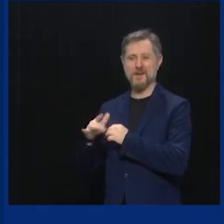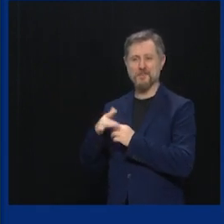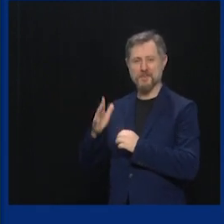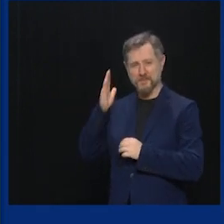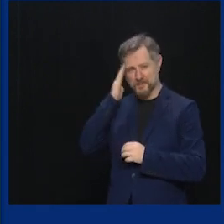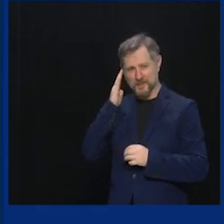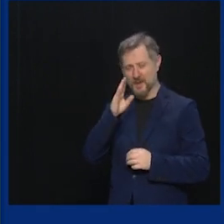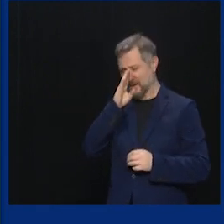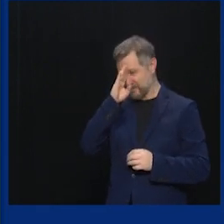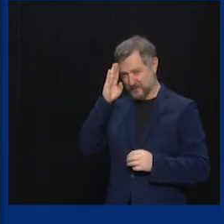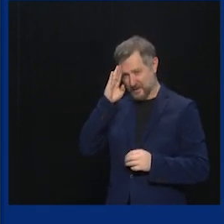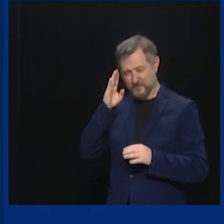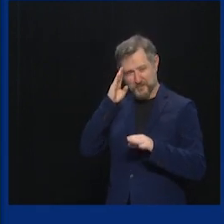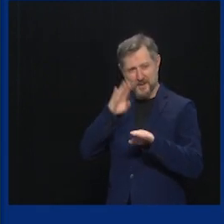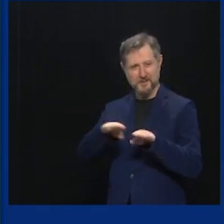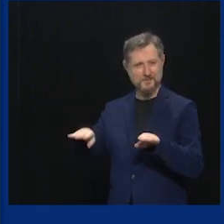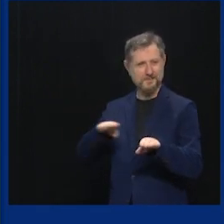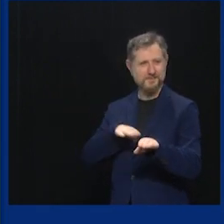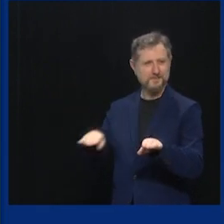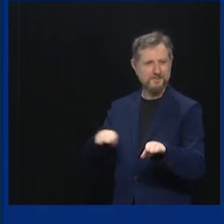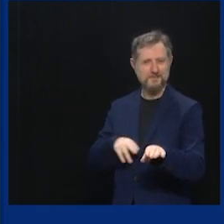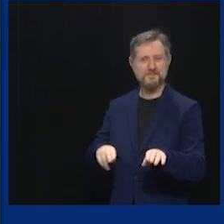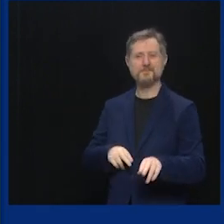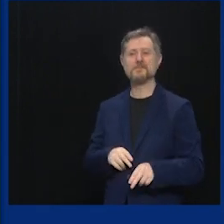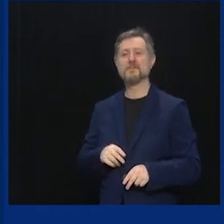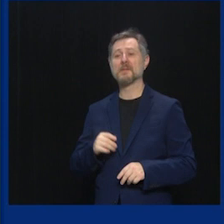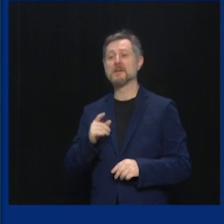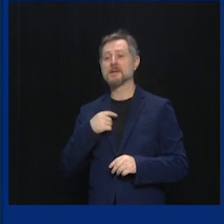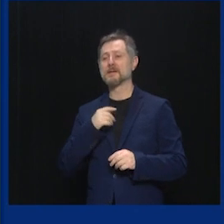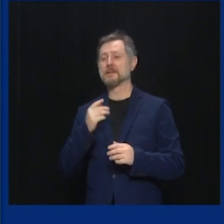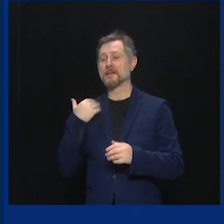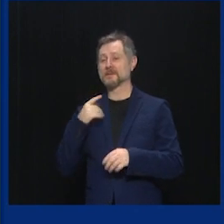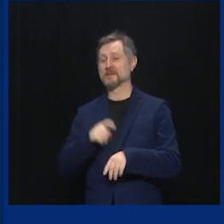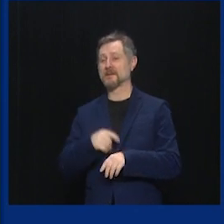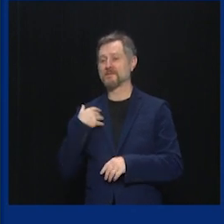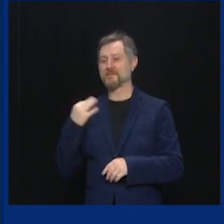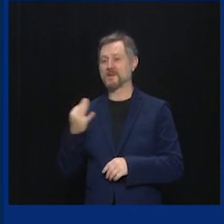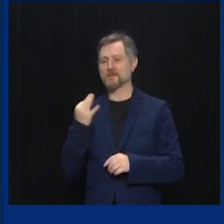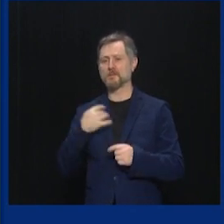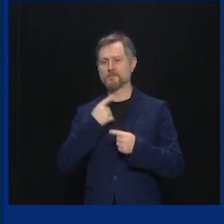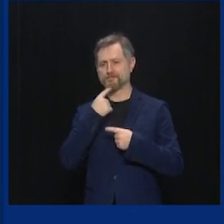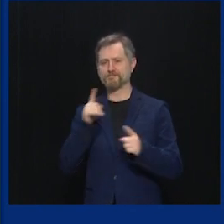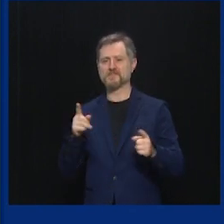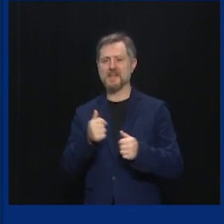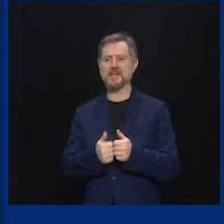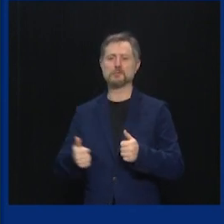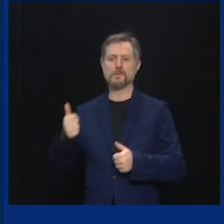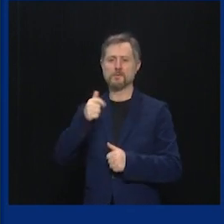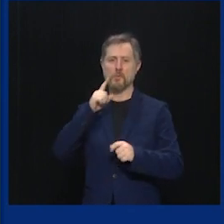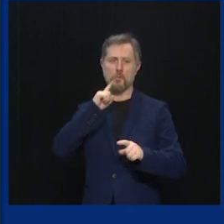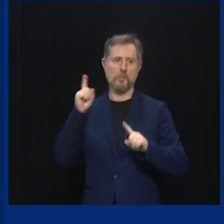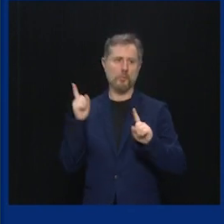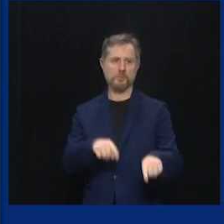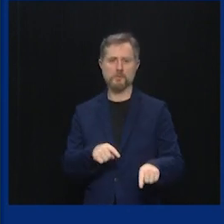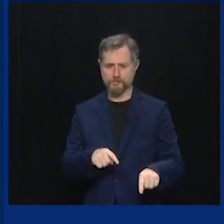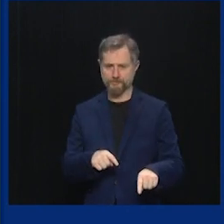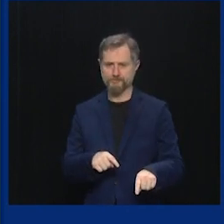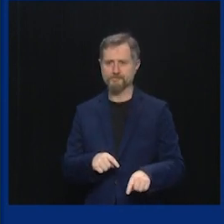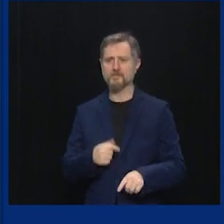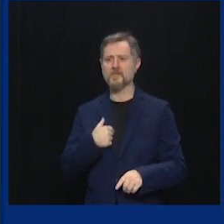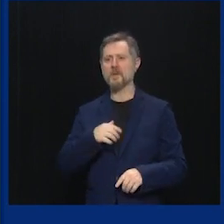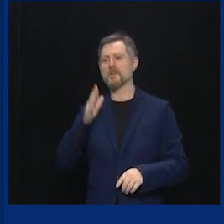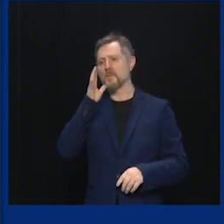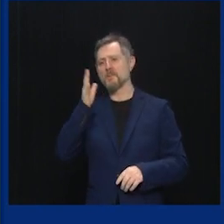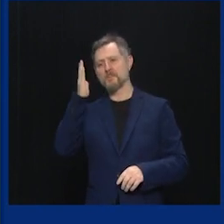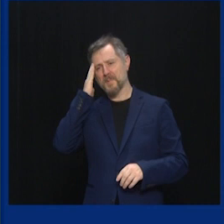executive order in a couple minutes on why we had to do an executive order on Friday. This is very targeted. You look at the bed capacity, the